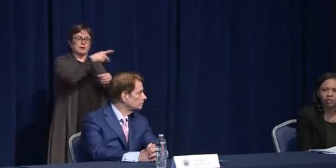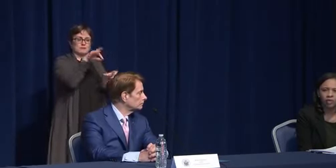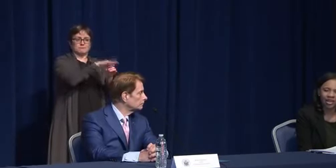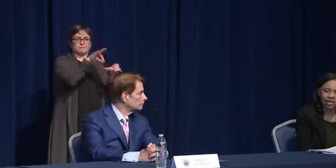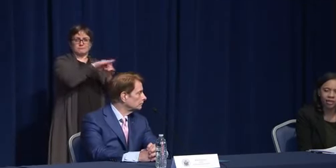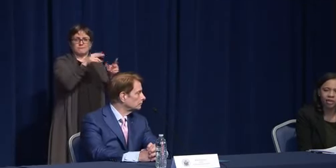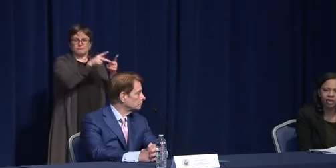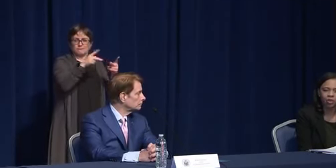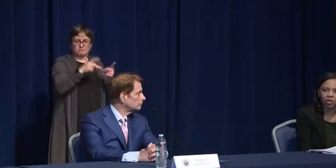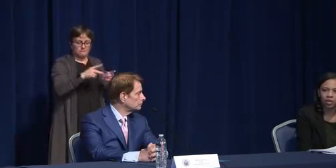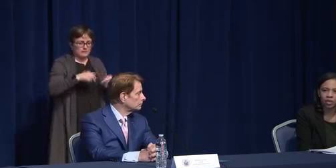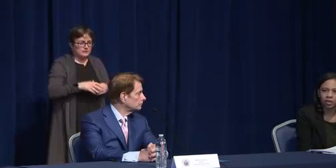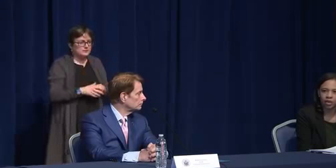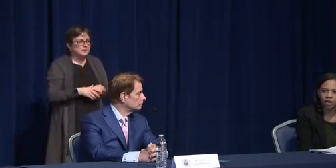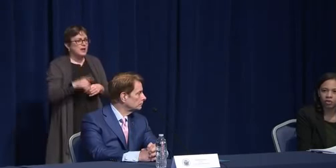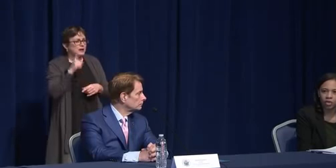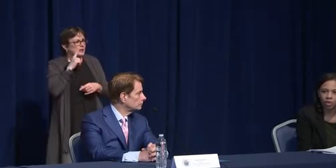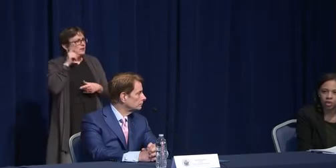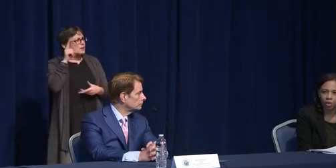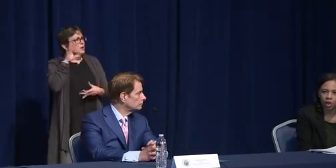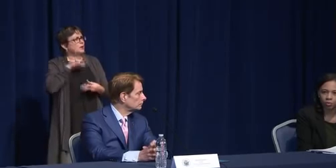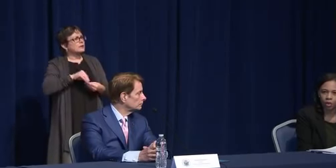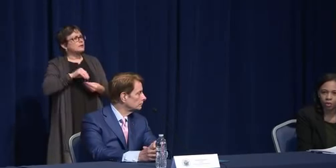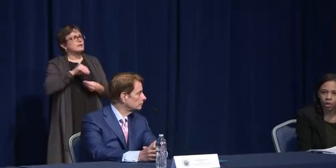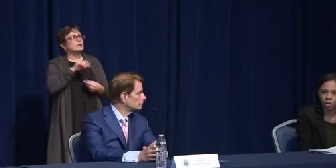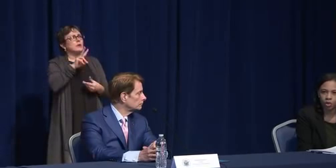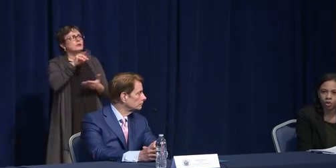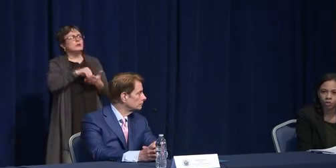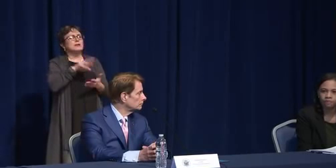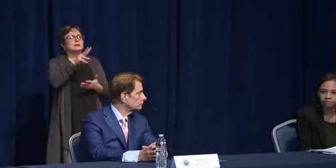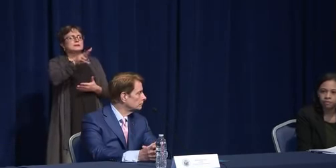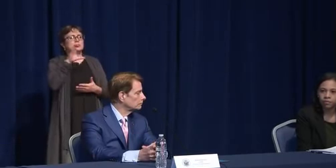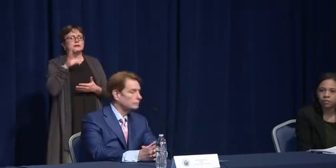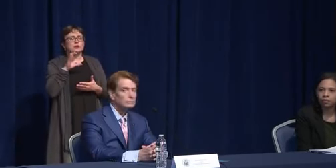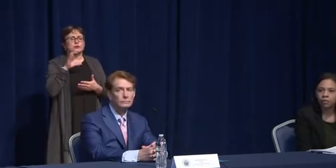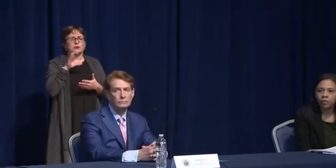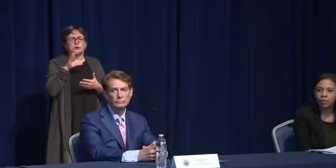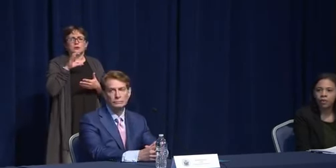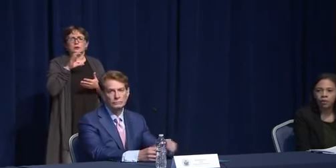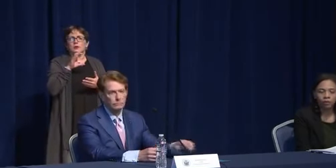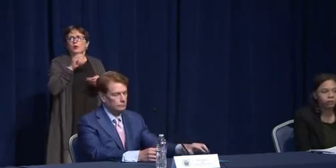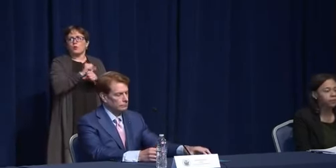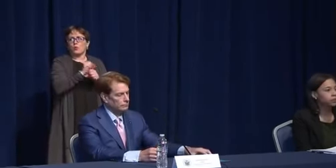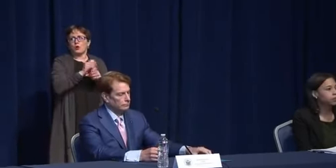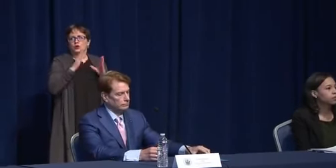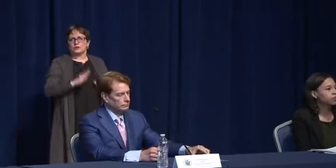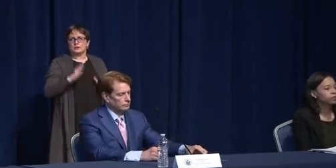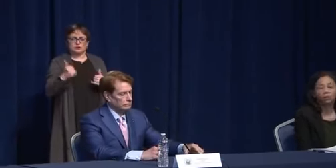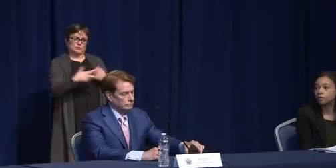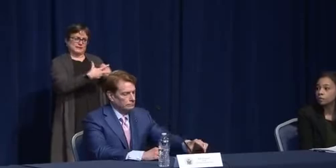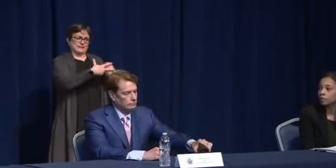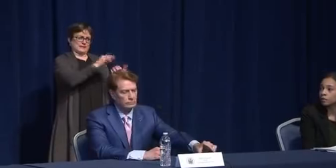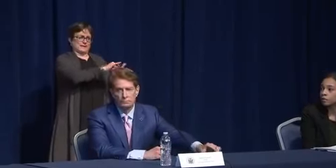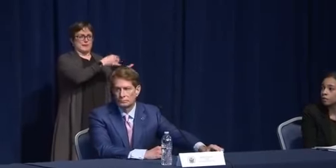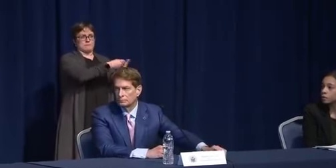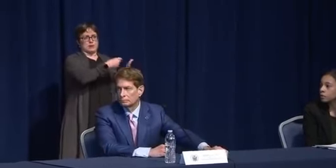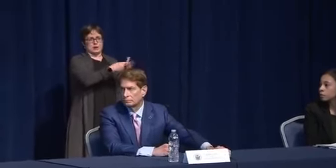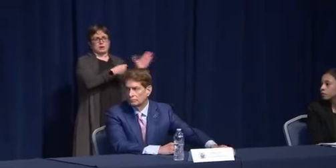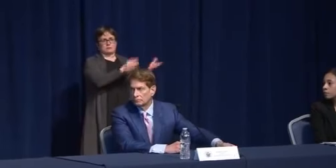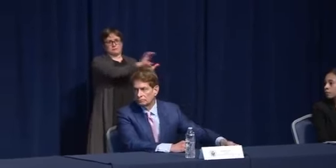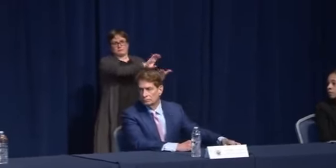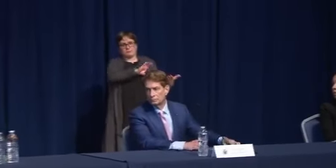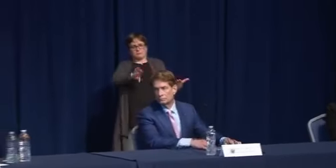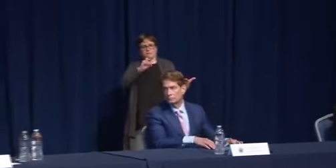believe, an estimated 26,000 statewide poll workers. Thank you for that. May I say, use